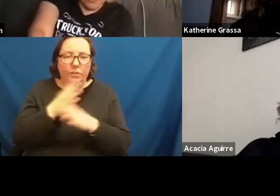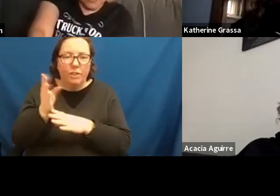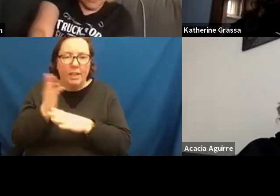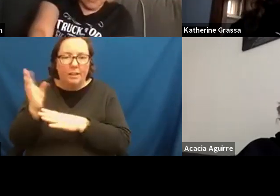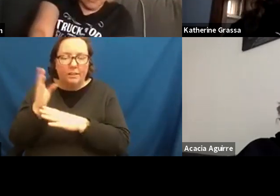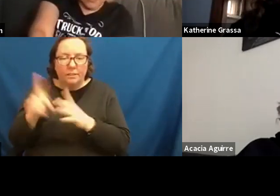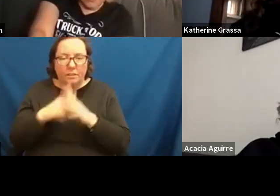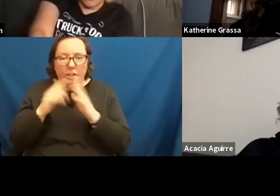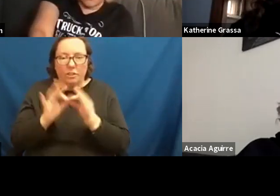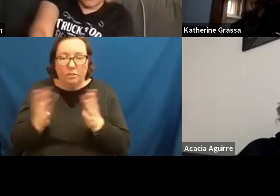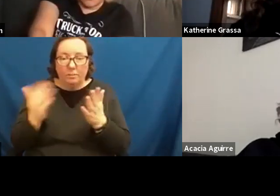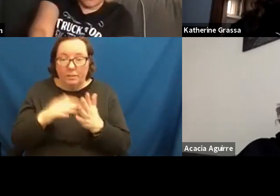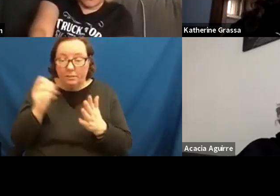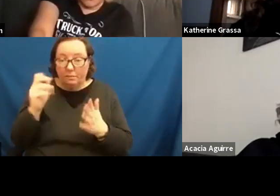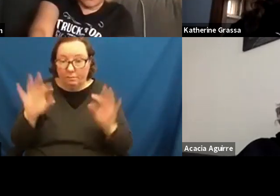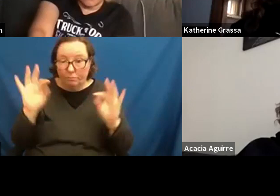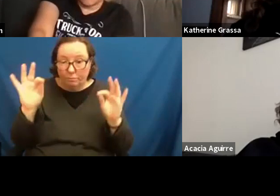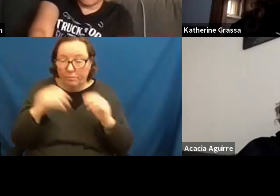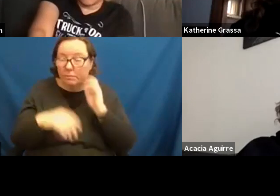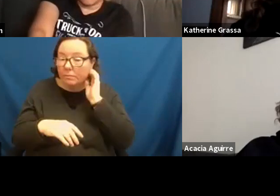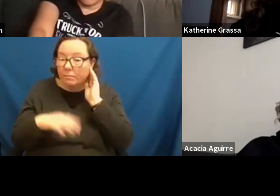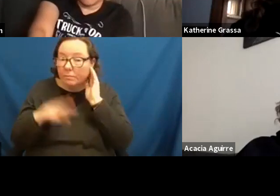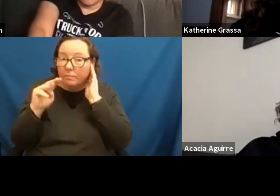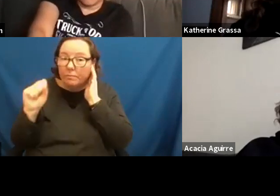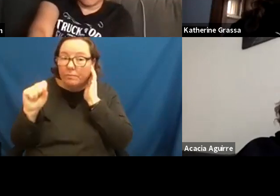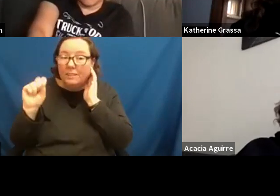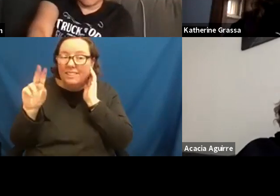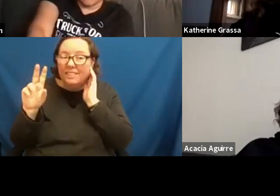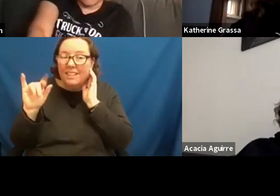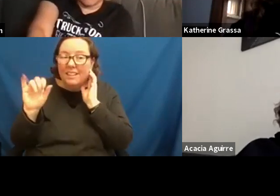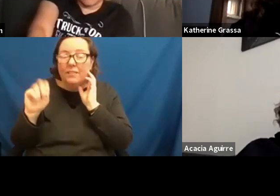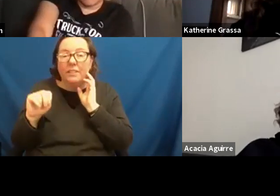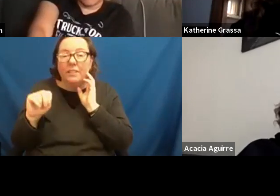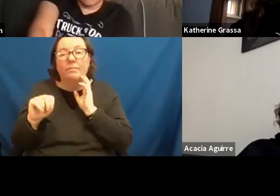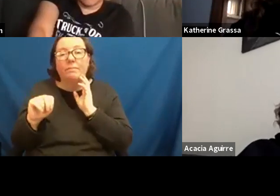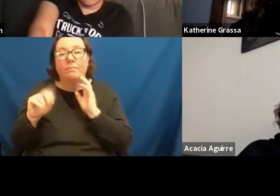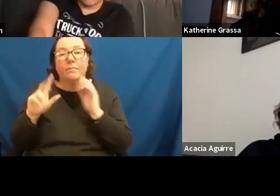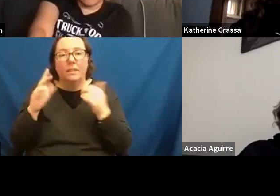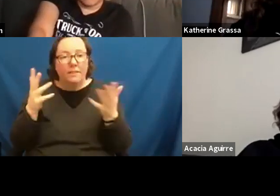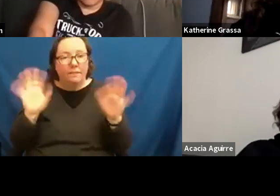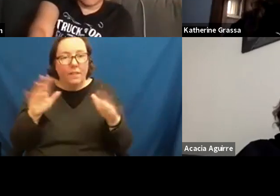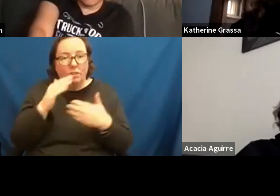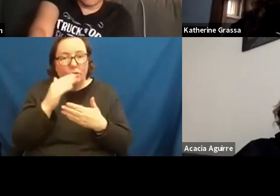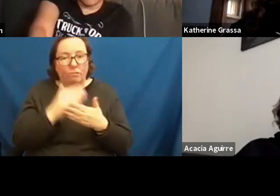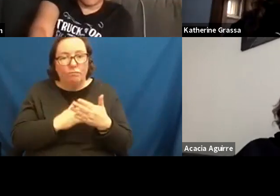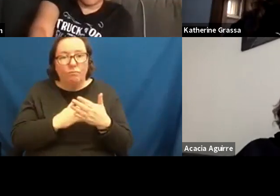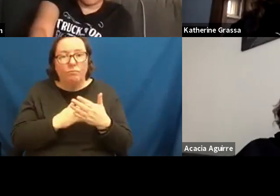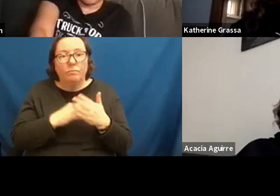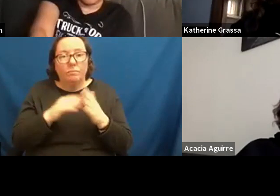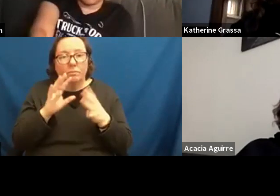start interpreting again. Ms. Sullivan, Mr. Contompassis, that concludes our speakers for public